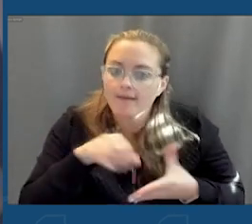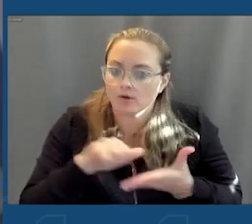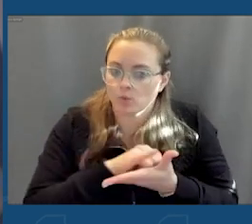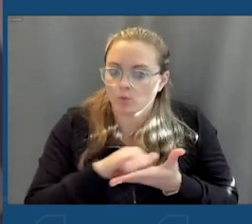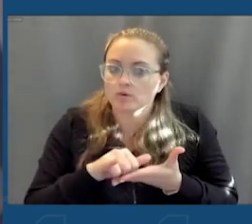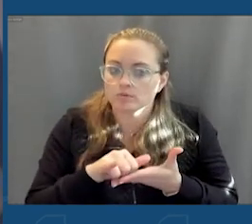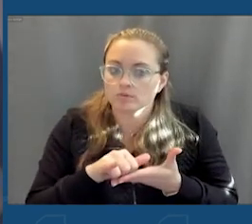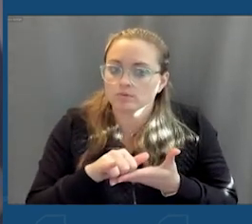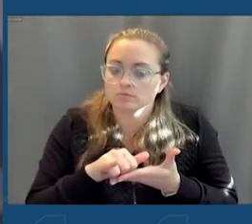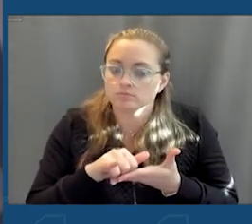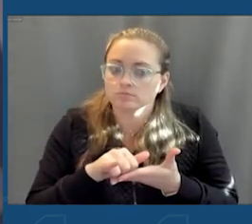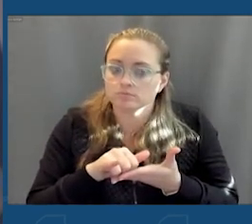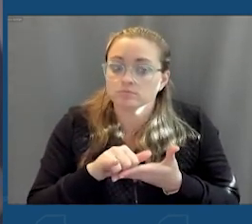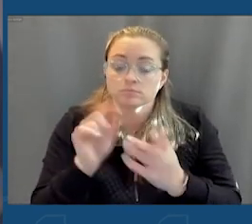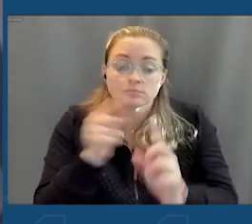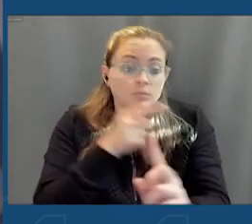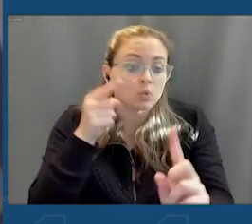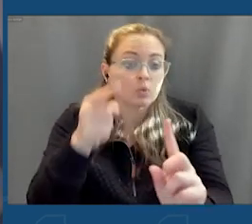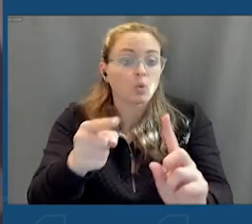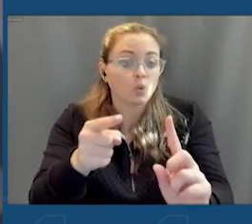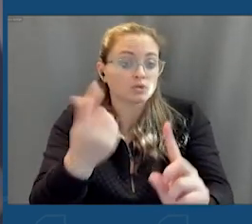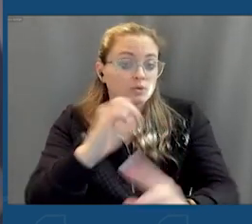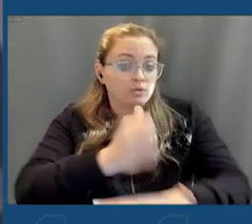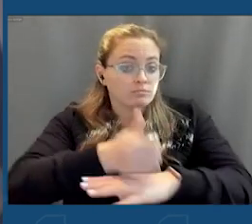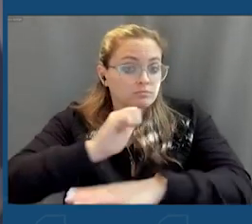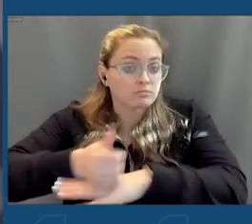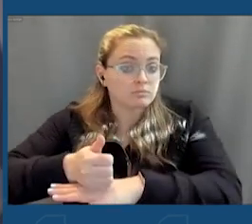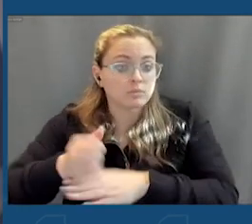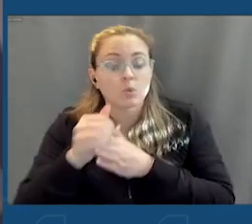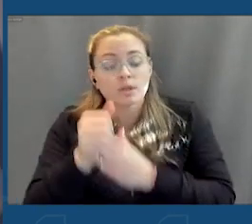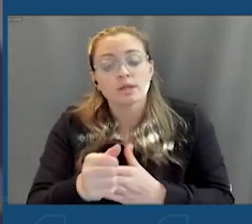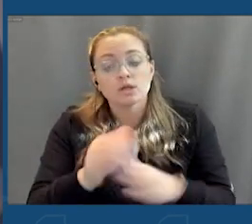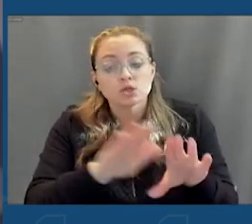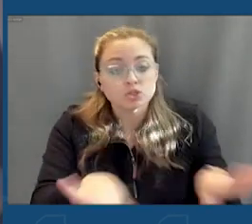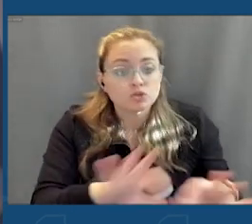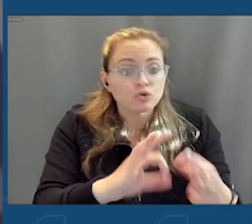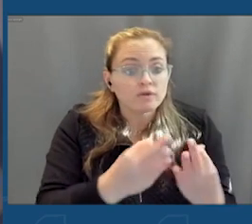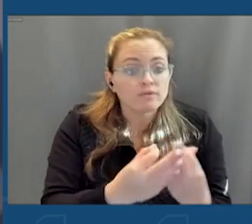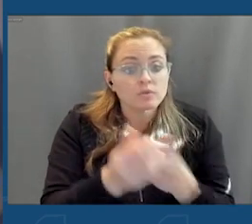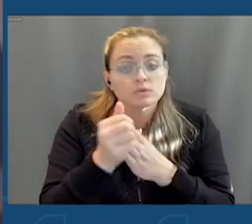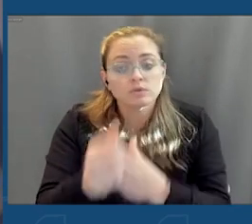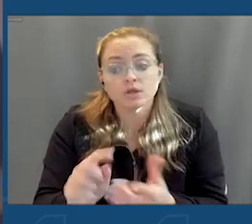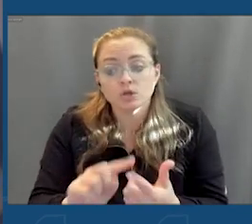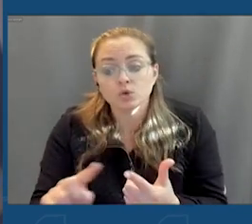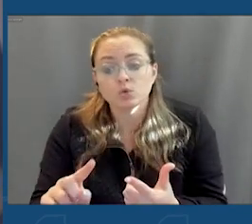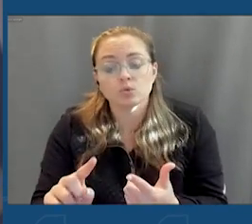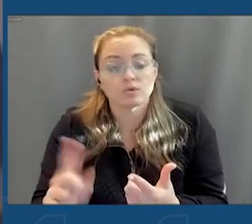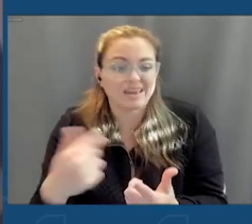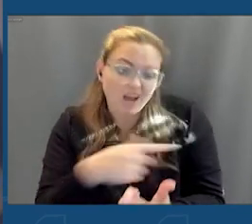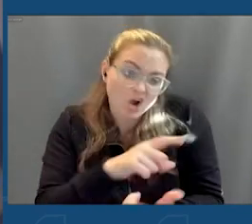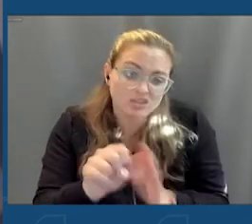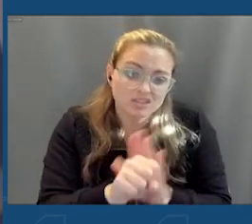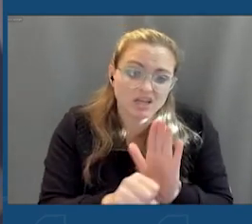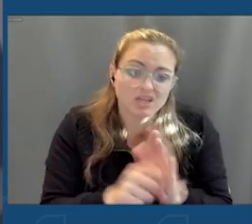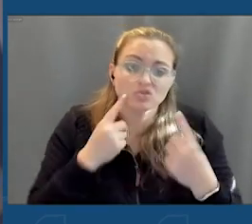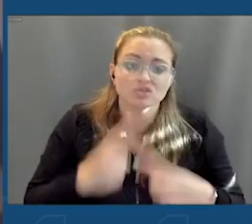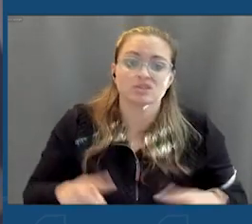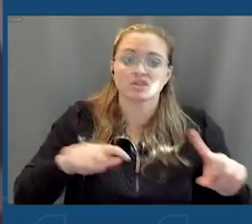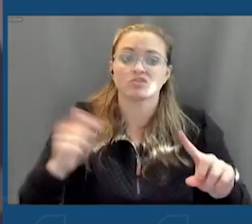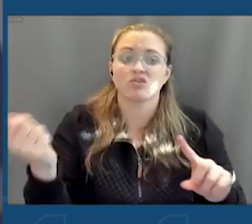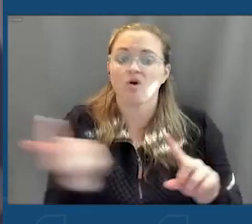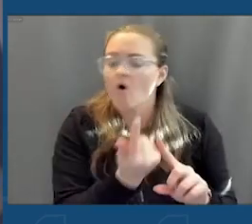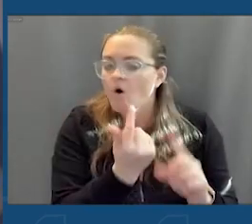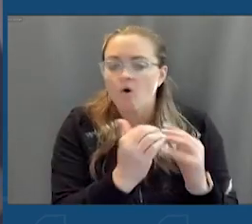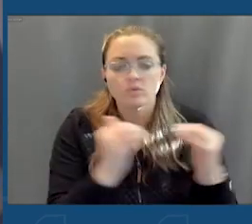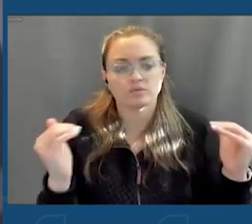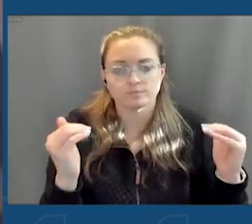The initiatives that the governor have outlined will lead children and families to, in our state to success on all